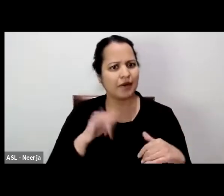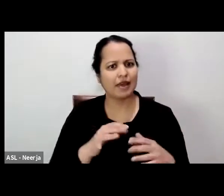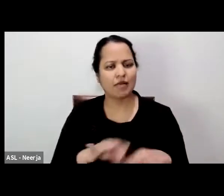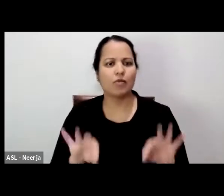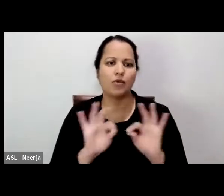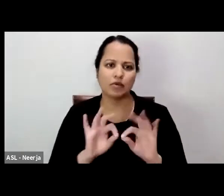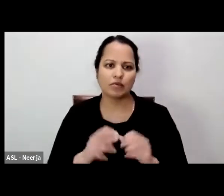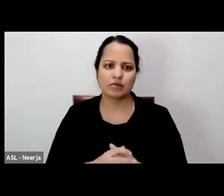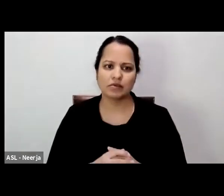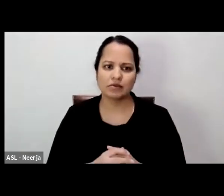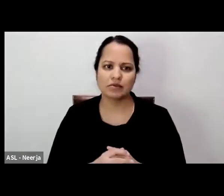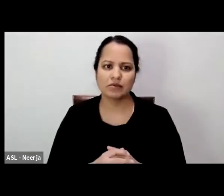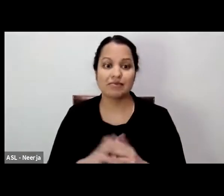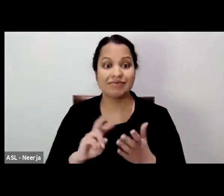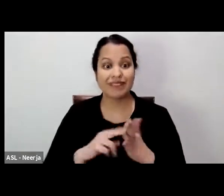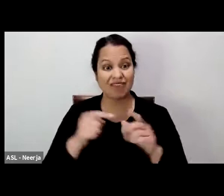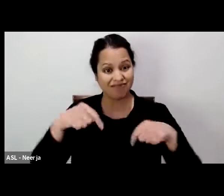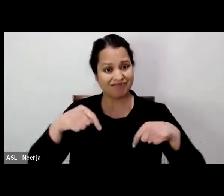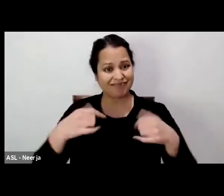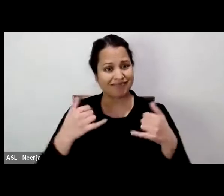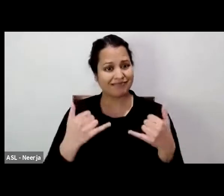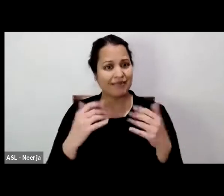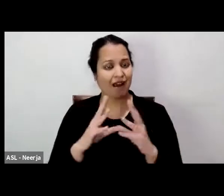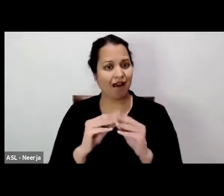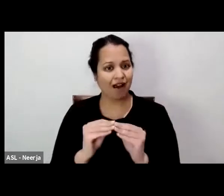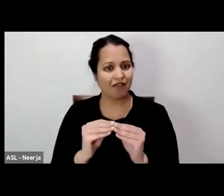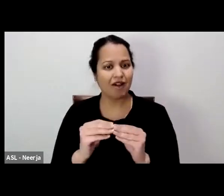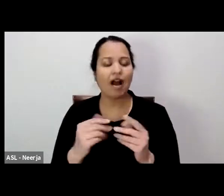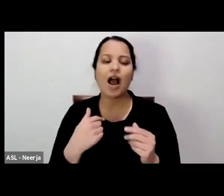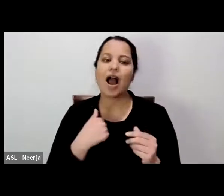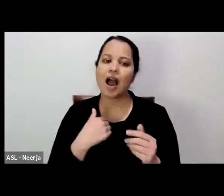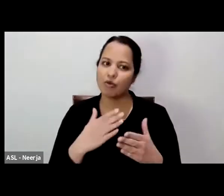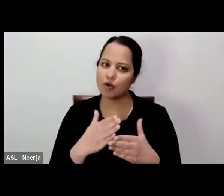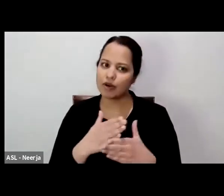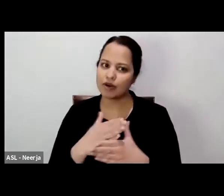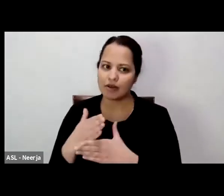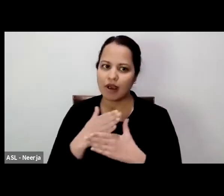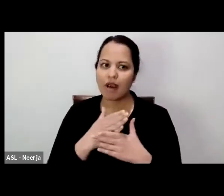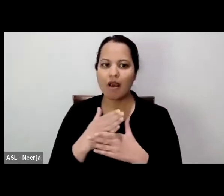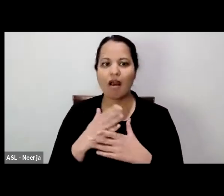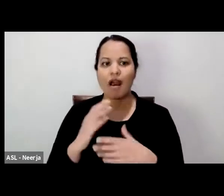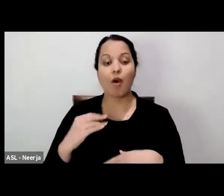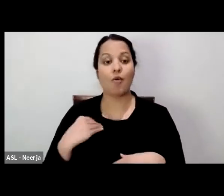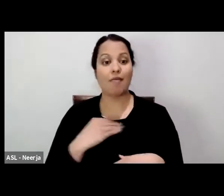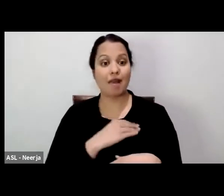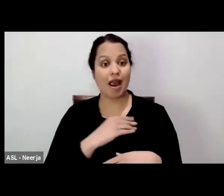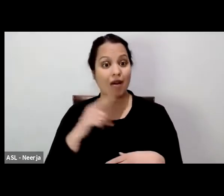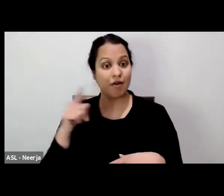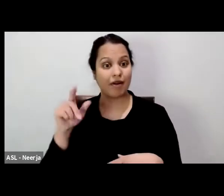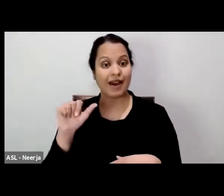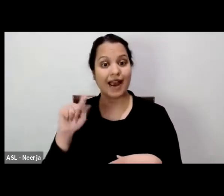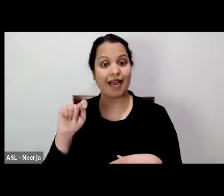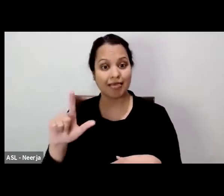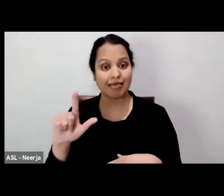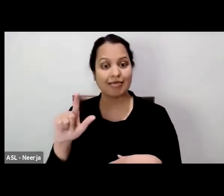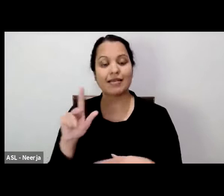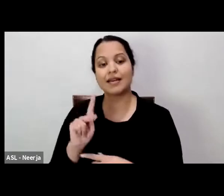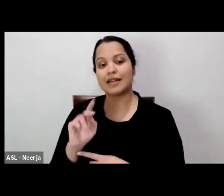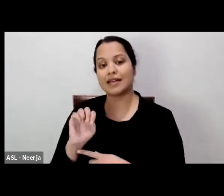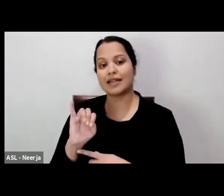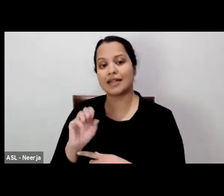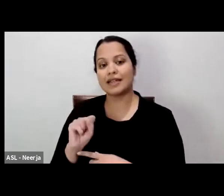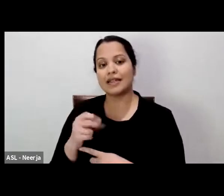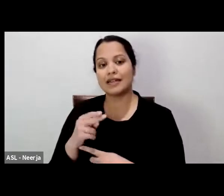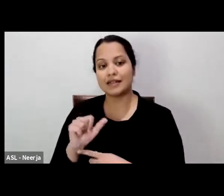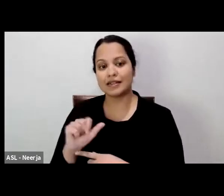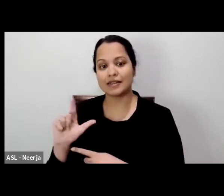the conference today, I'm going to share with you what our mayor of Atlanta, Keisha Lance Bottoms,